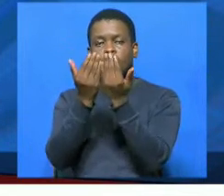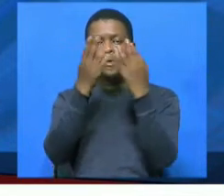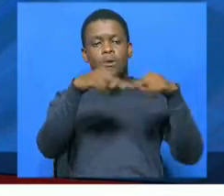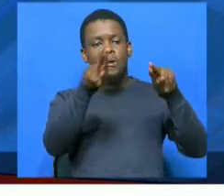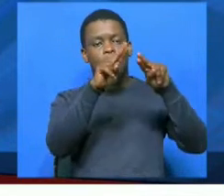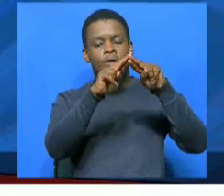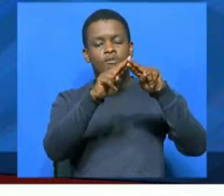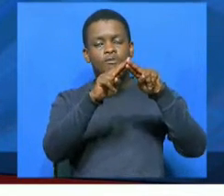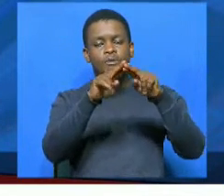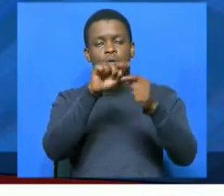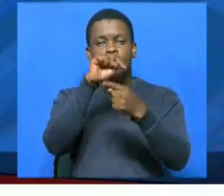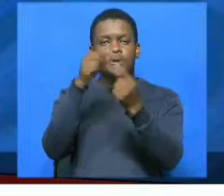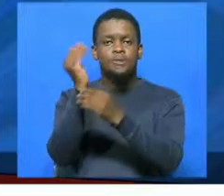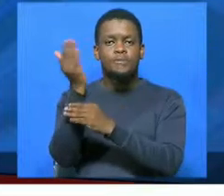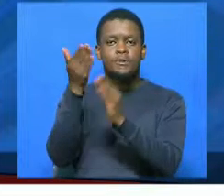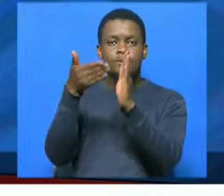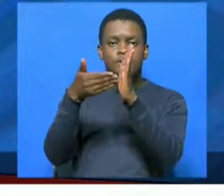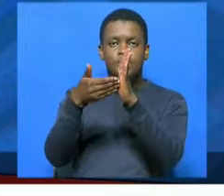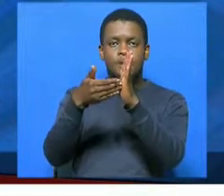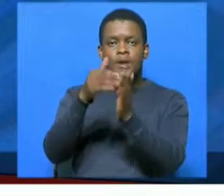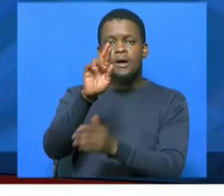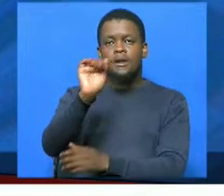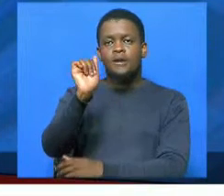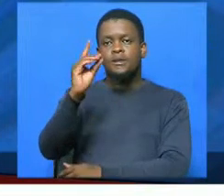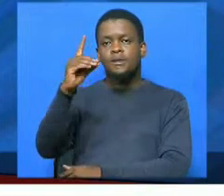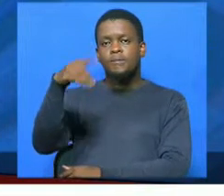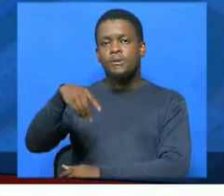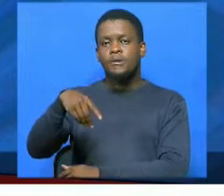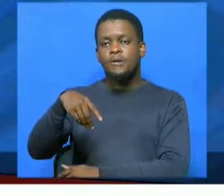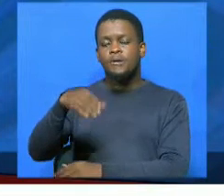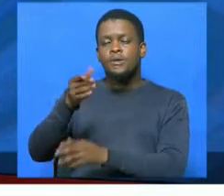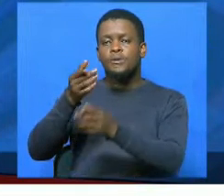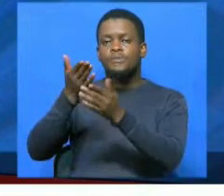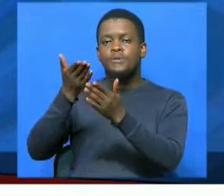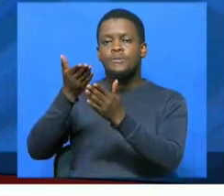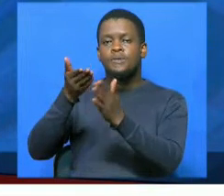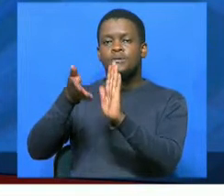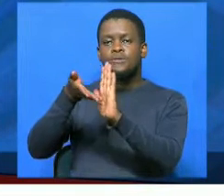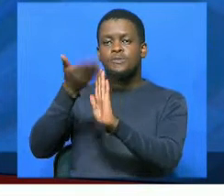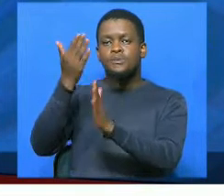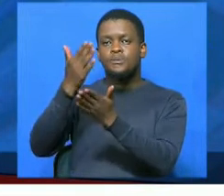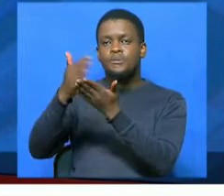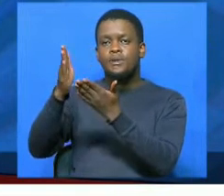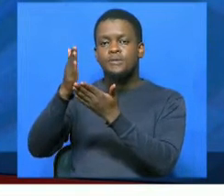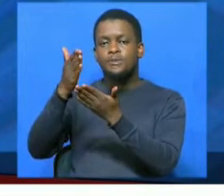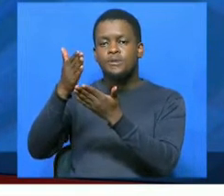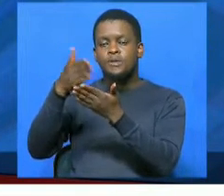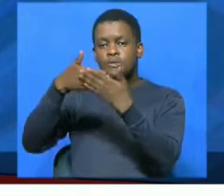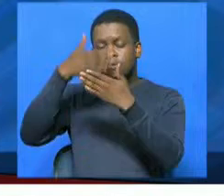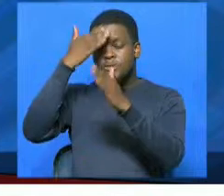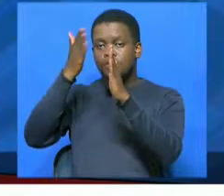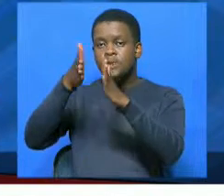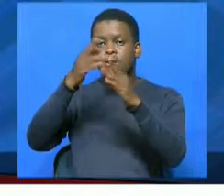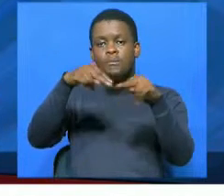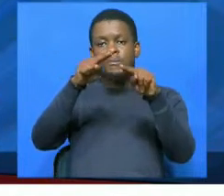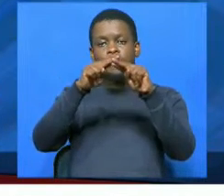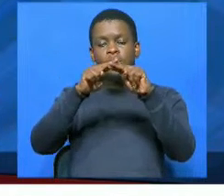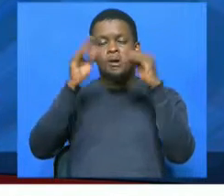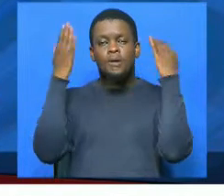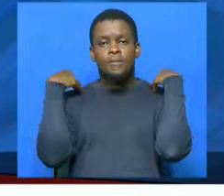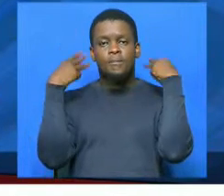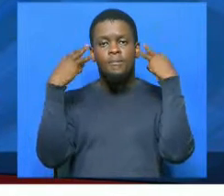FNBB Foundation RADP Top Achievers Scholarship in Maung, the Permanent Secretary in the Ministry of Child Welfare and